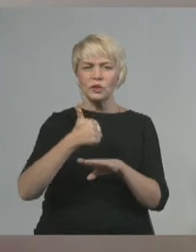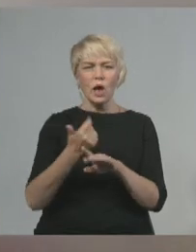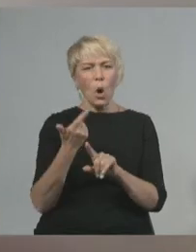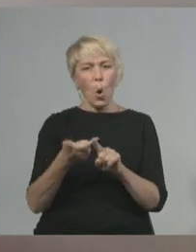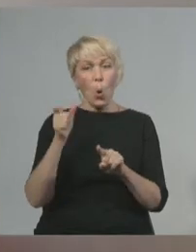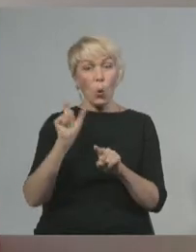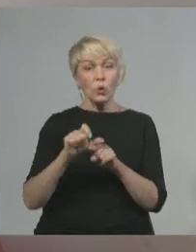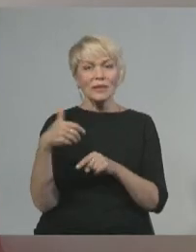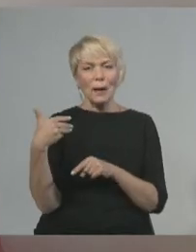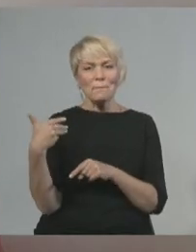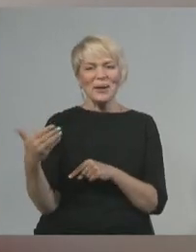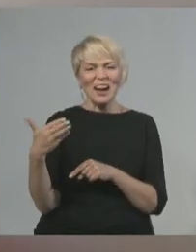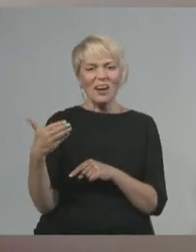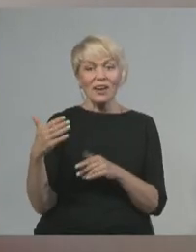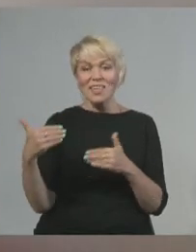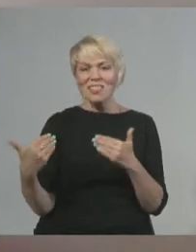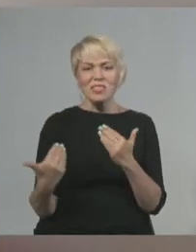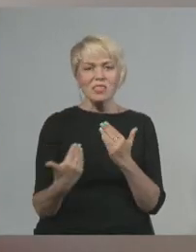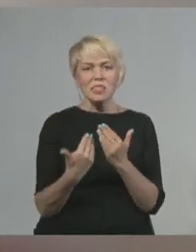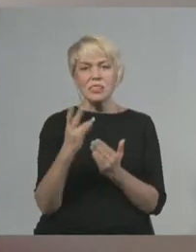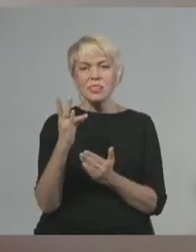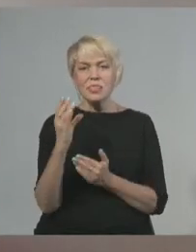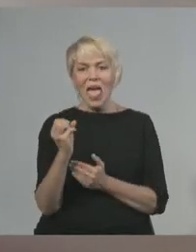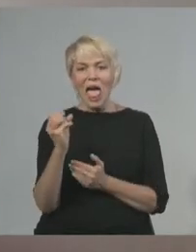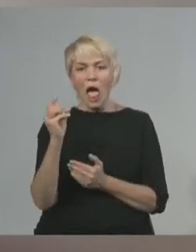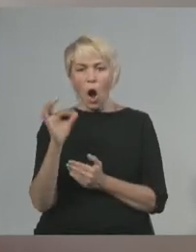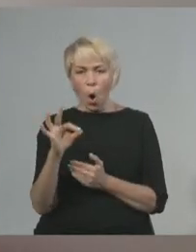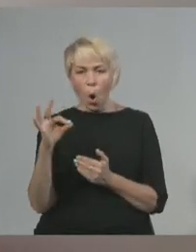leading uh